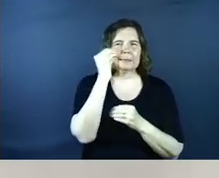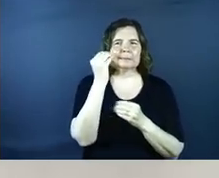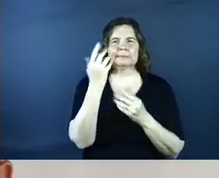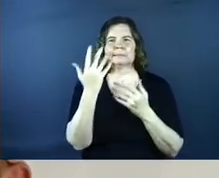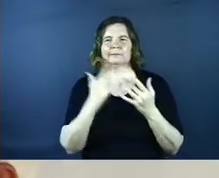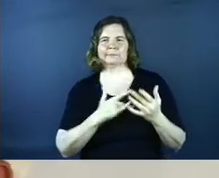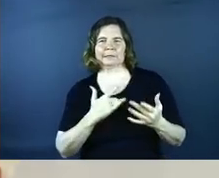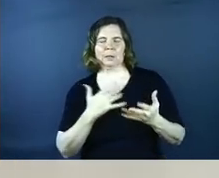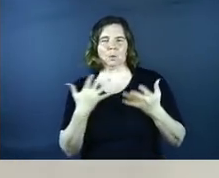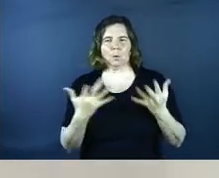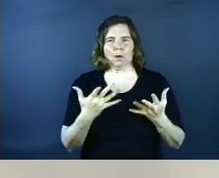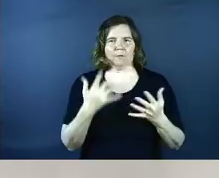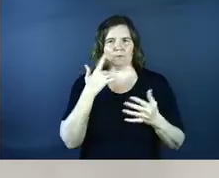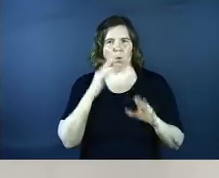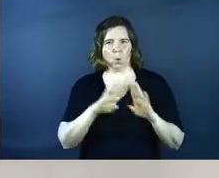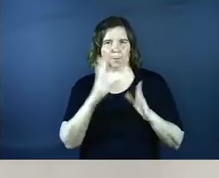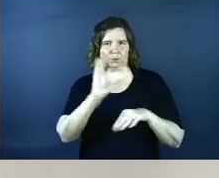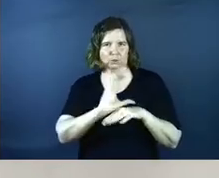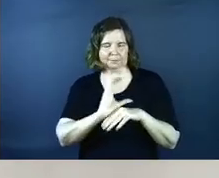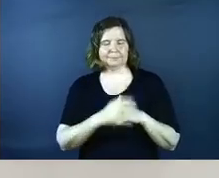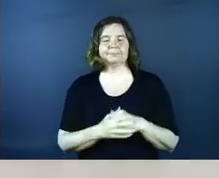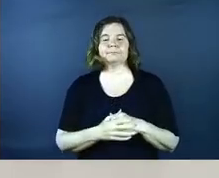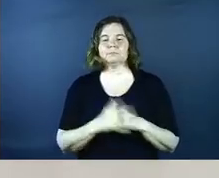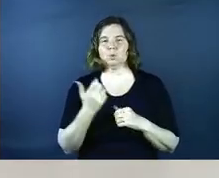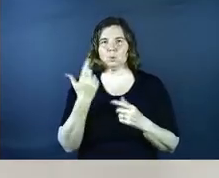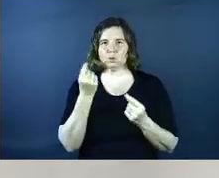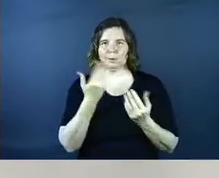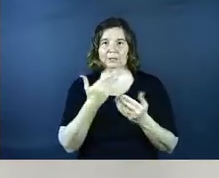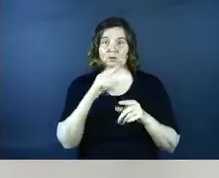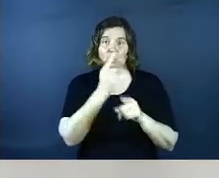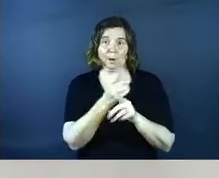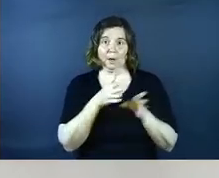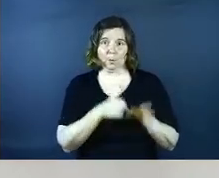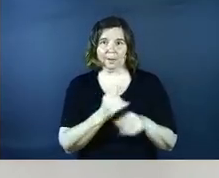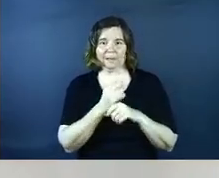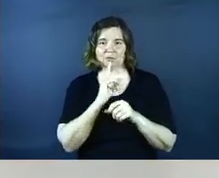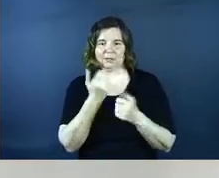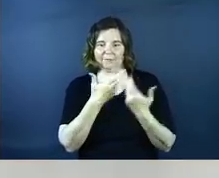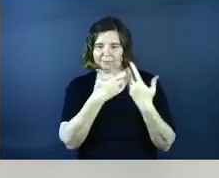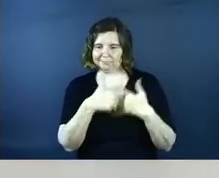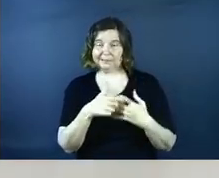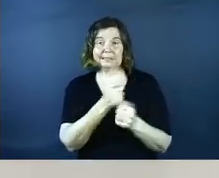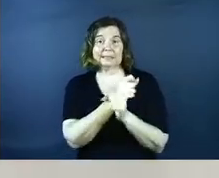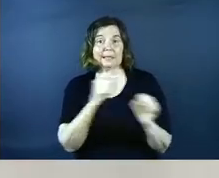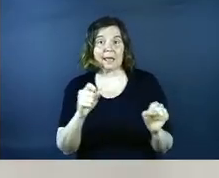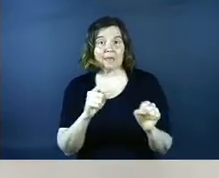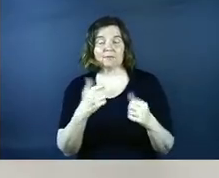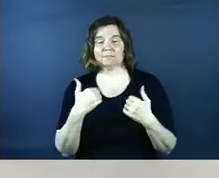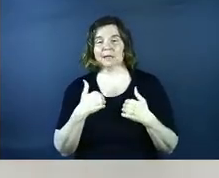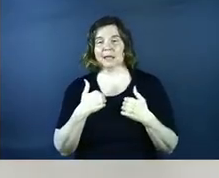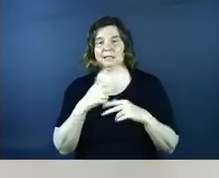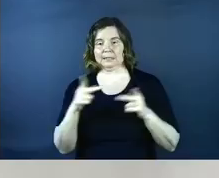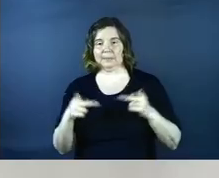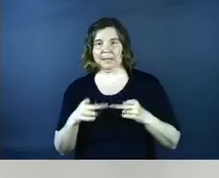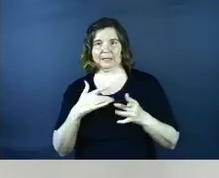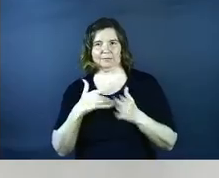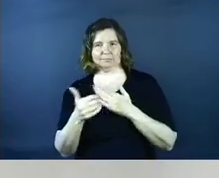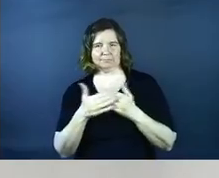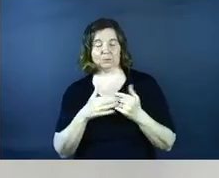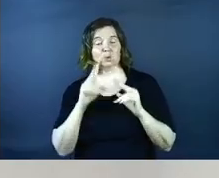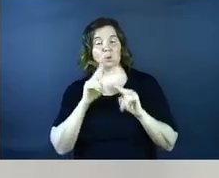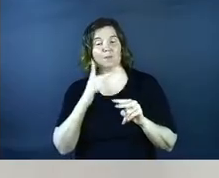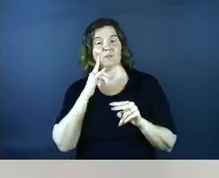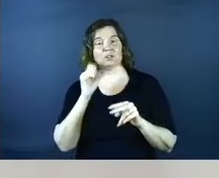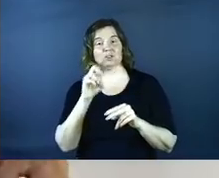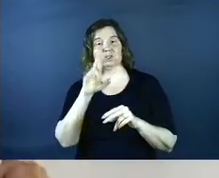you're standing when it comes to us reopening, and when that needs to happen so that we can do things the right way, so we can make sure that everybody is safe and that everybody has a space here at Grace. So be looking out